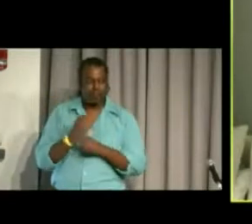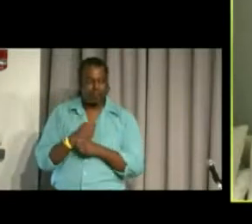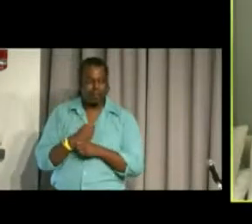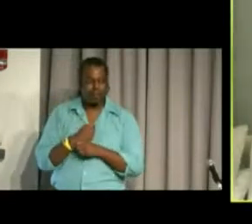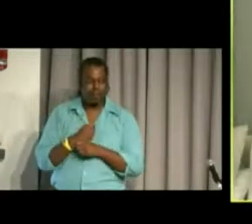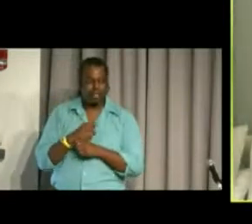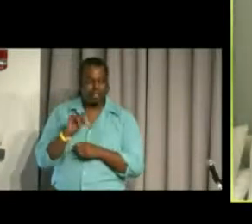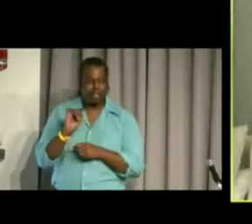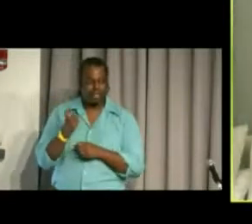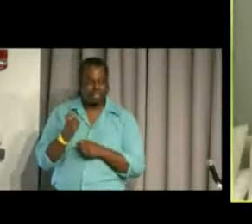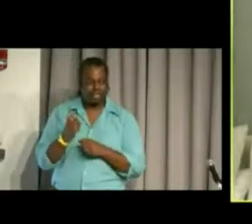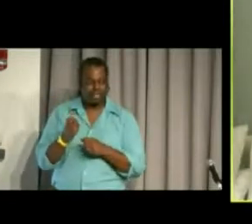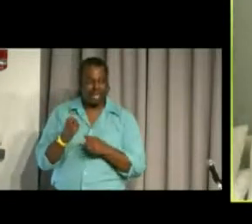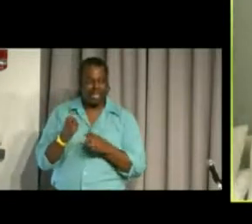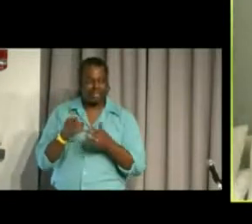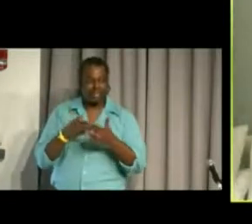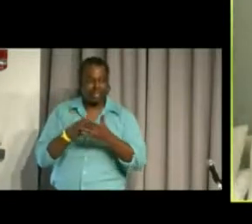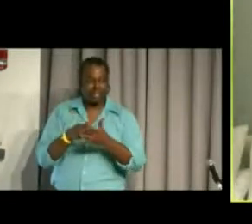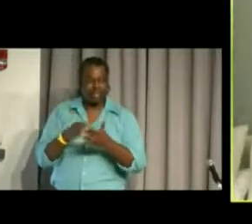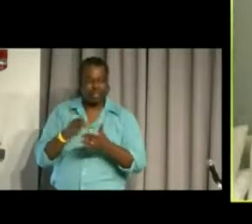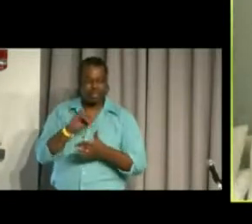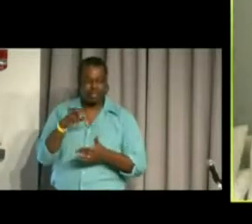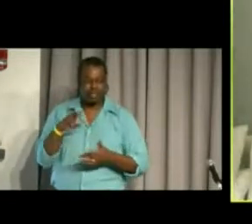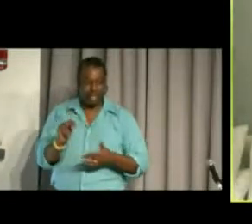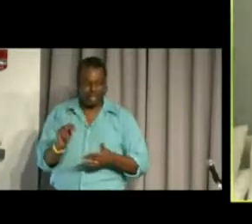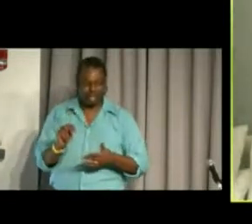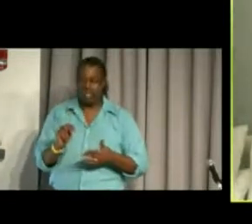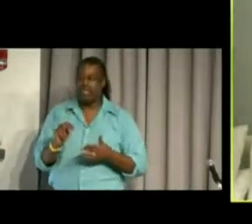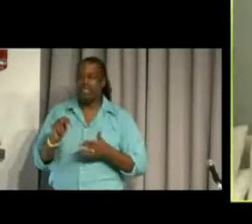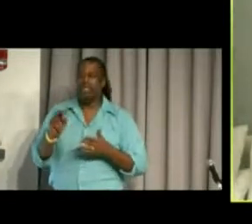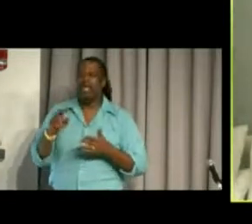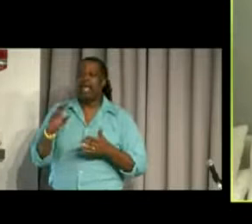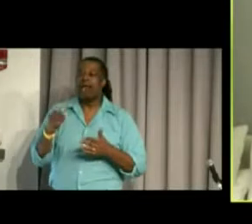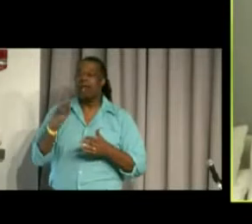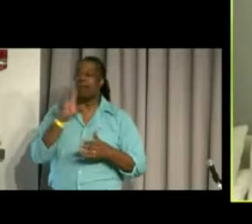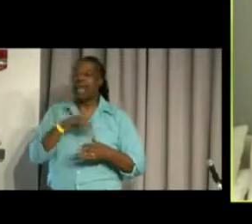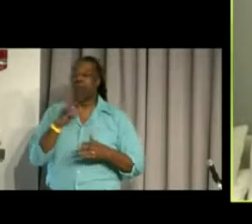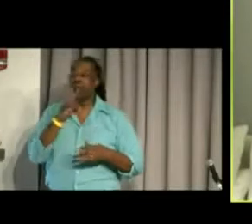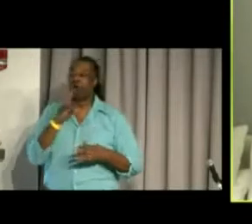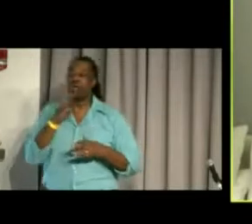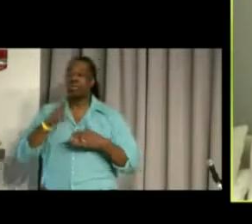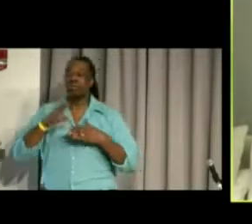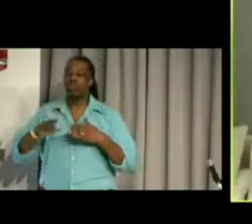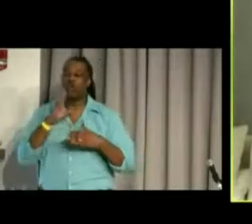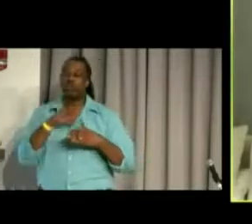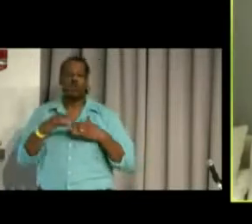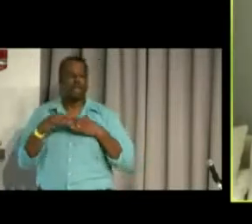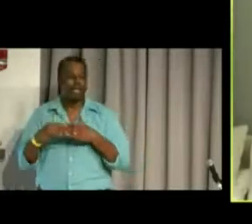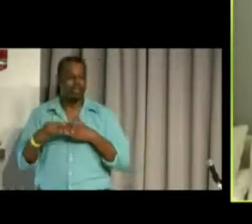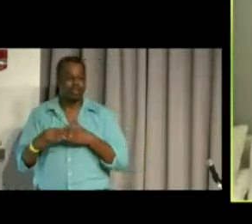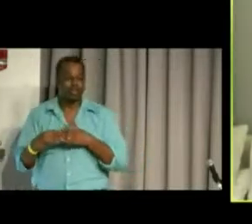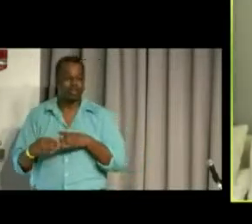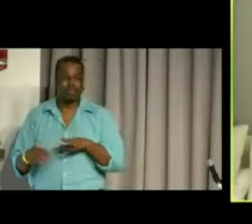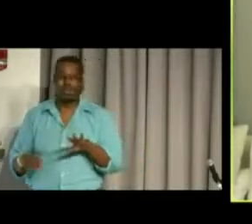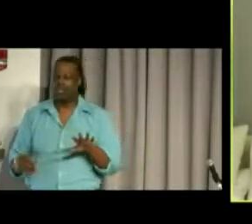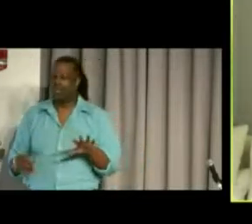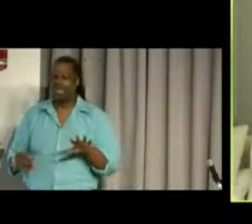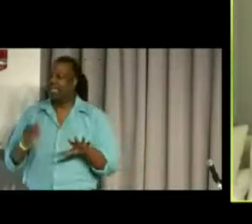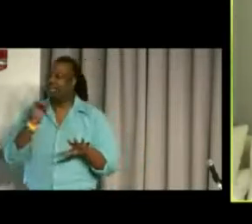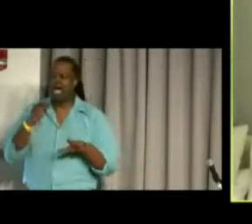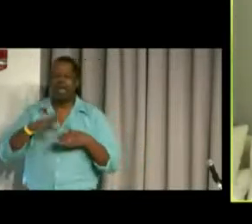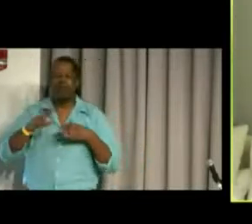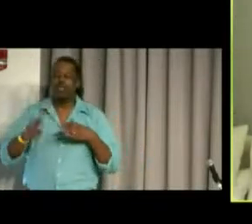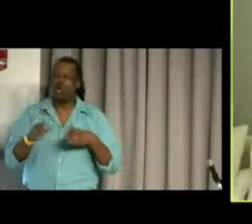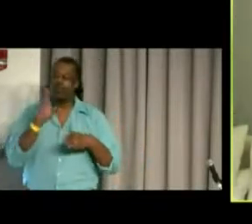that its water infrastructure problem is a result of poor leadership. Our water infrastructure problem is not a result of poor leadership. It is